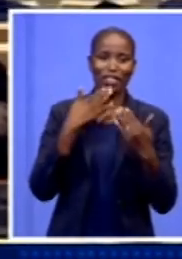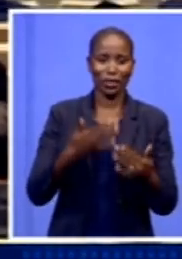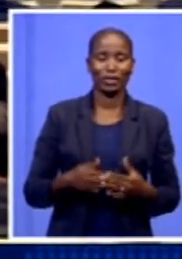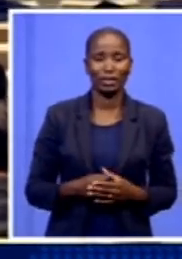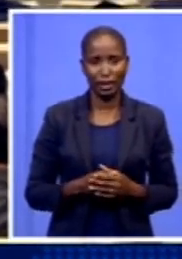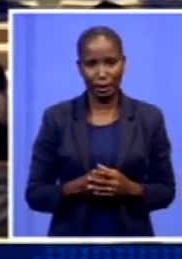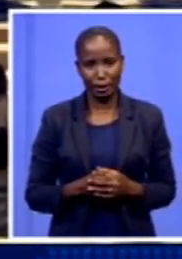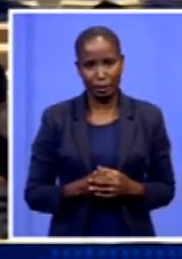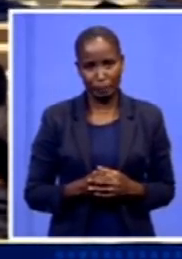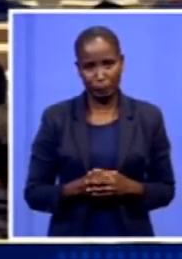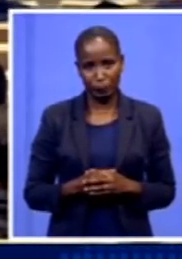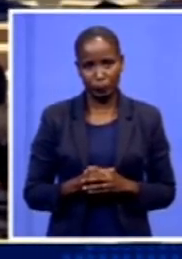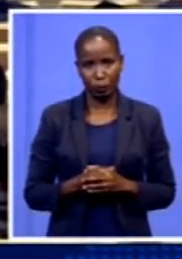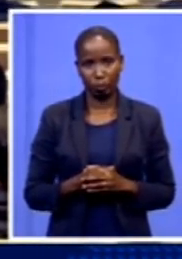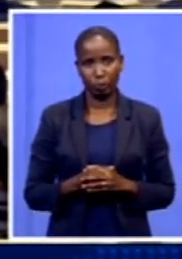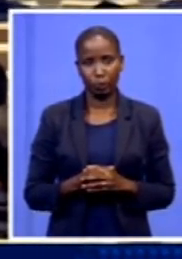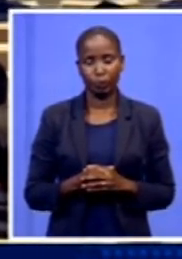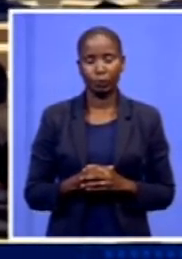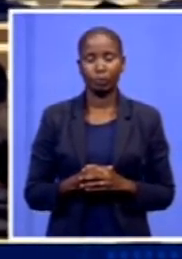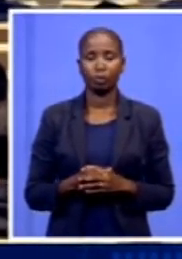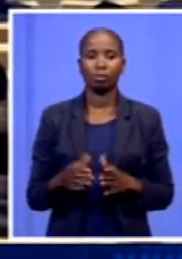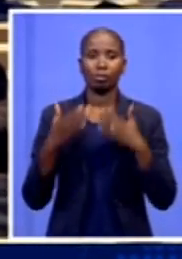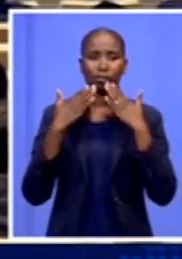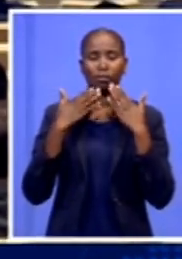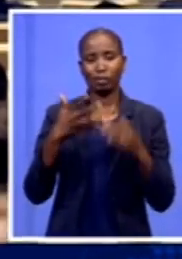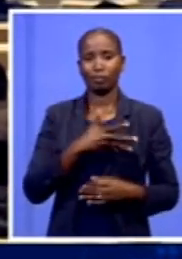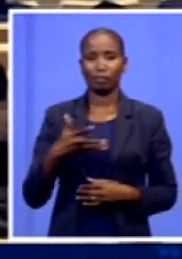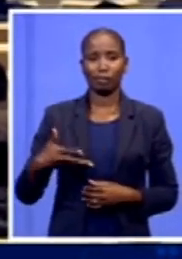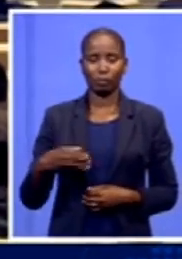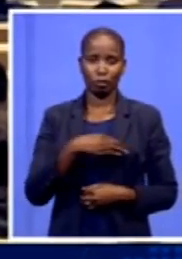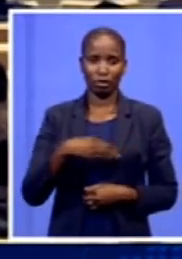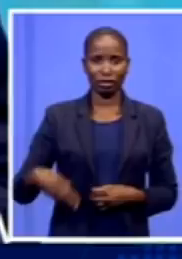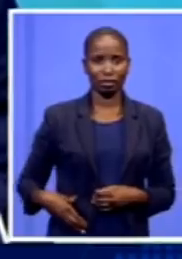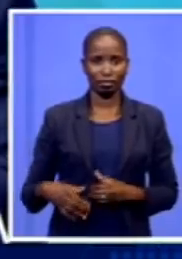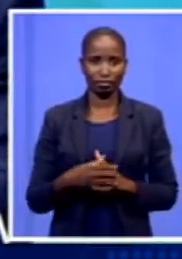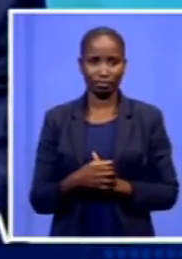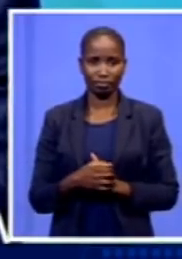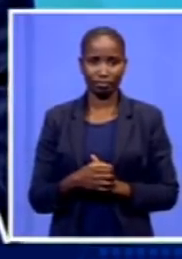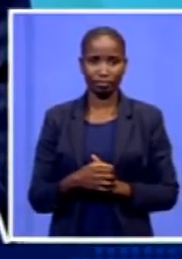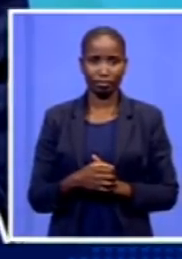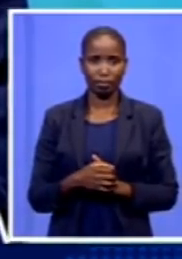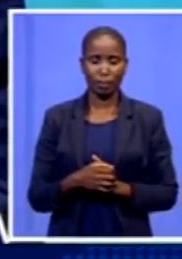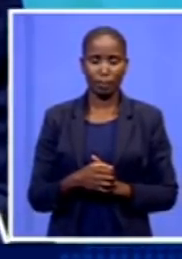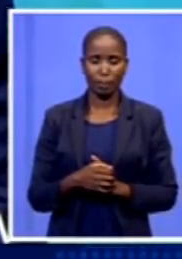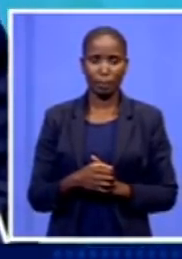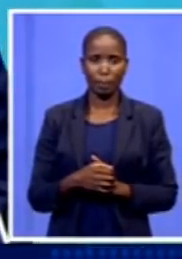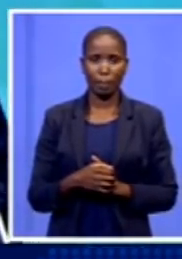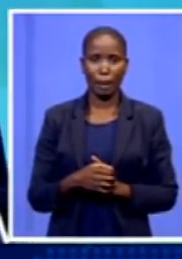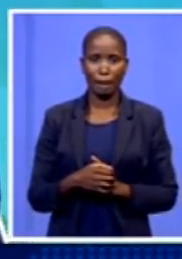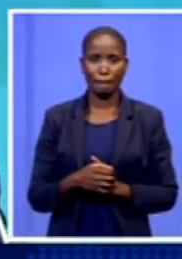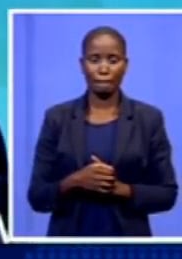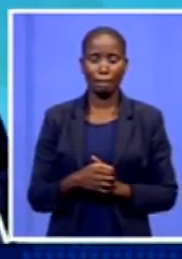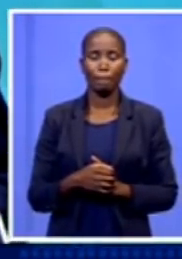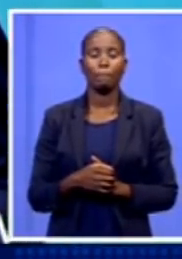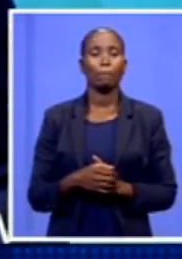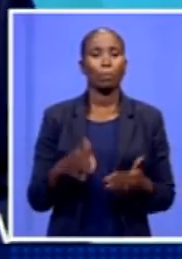Thank you, Madam President. J'invite le président de la I should like to invite the President of the Republic to take the floor. Thank you very much,